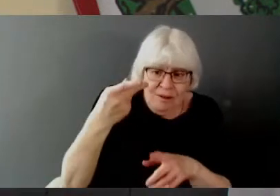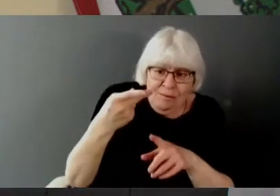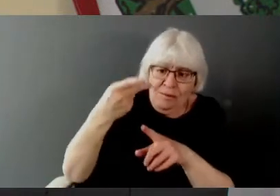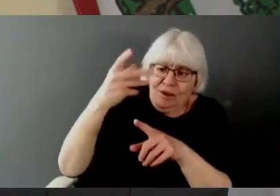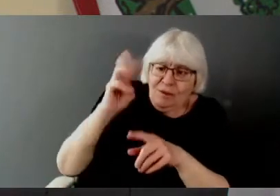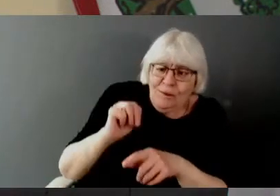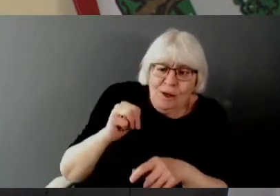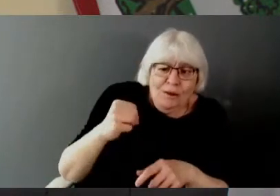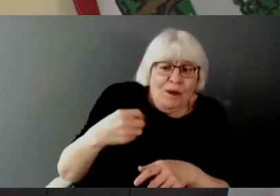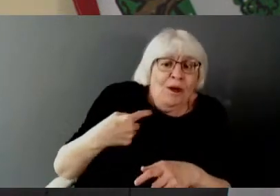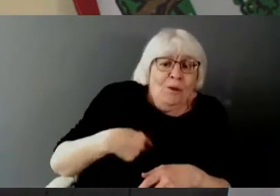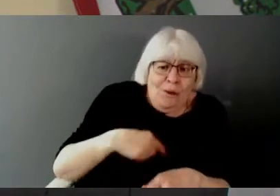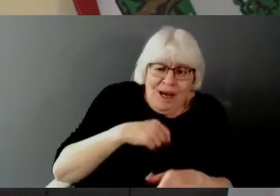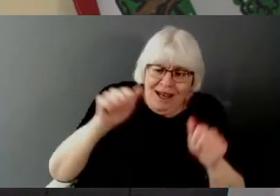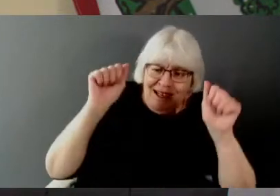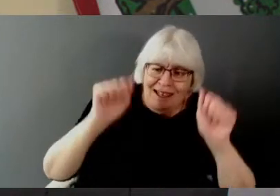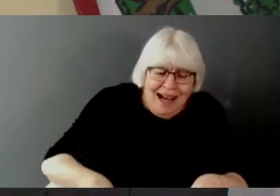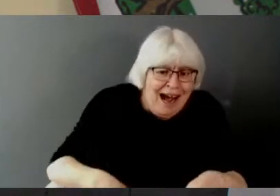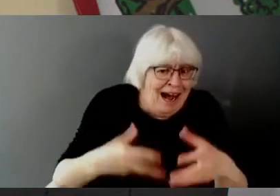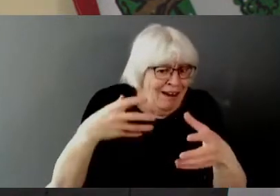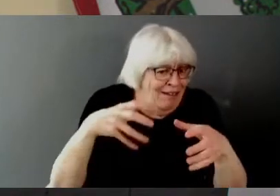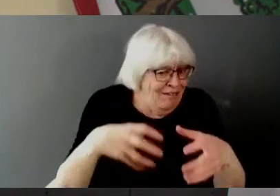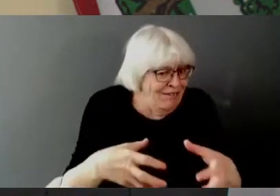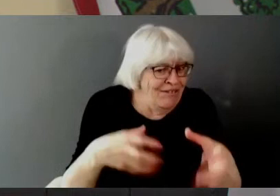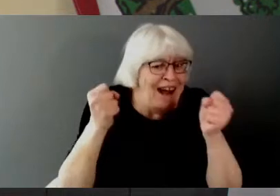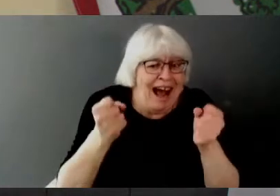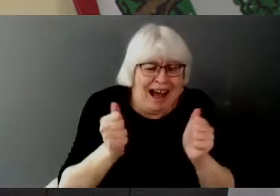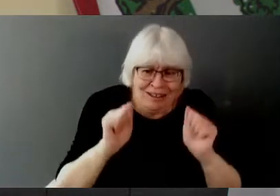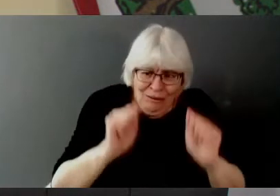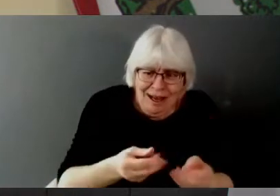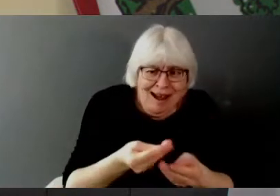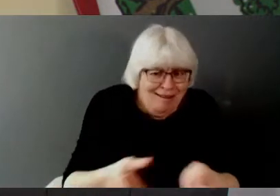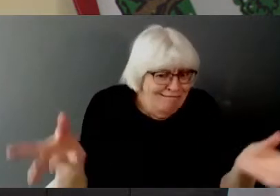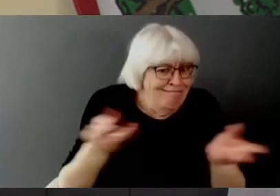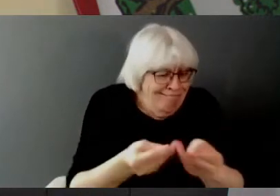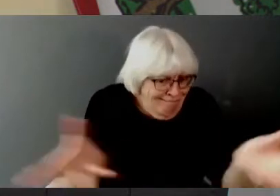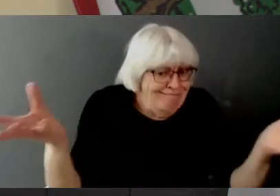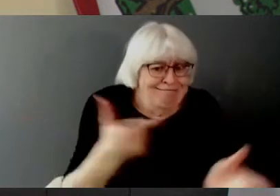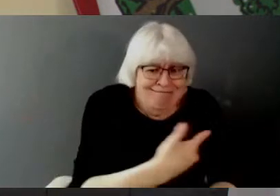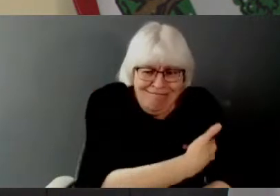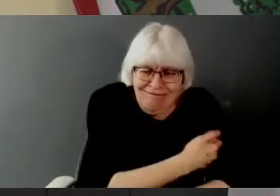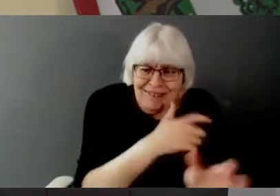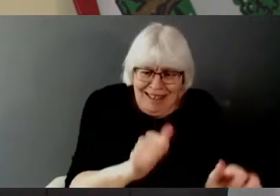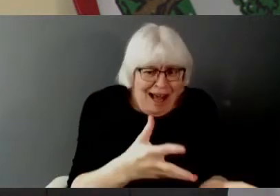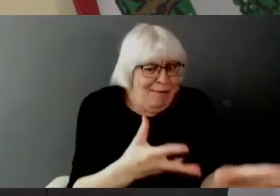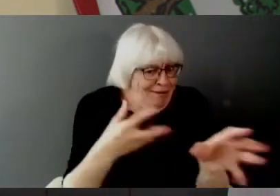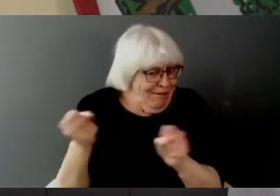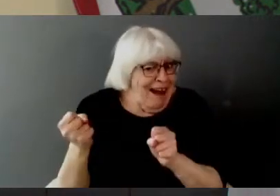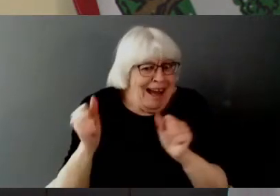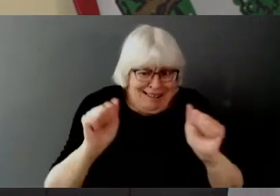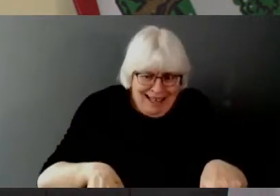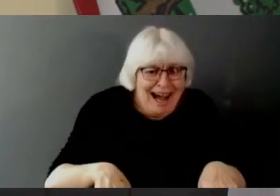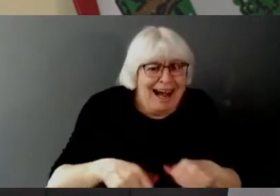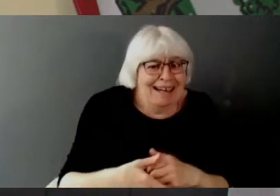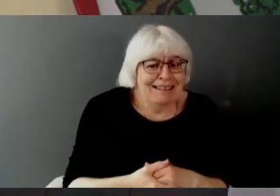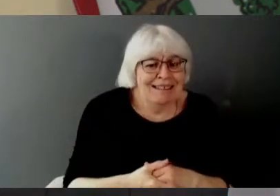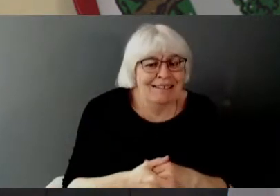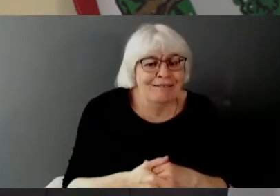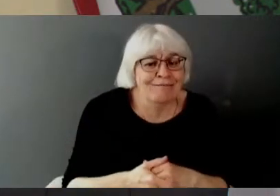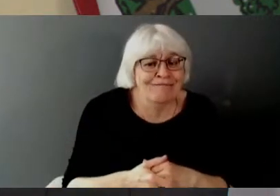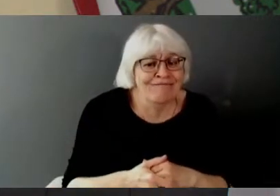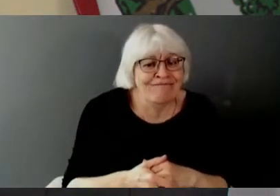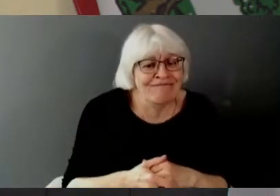do this quickly. And we have been given a pretty significant indication that the federal government